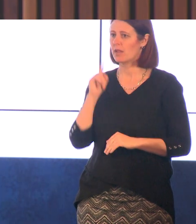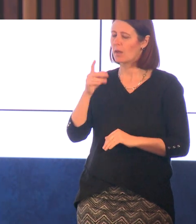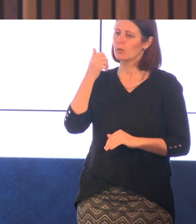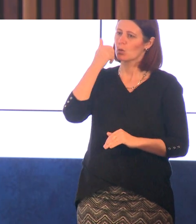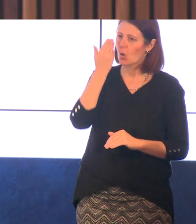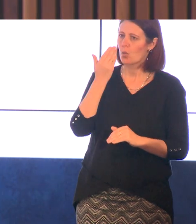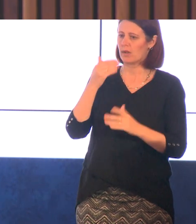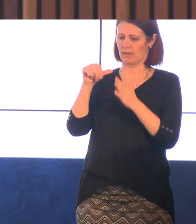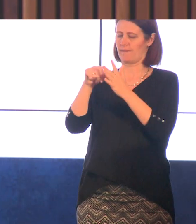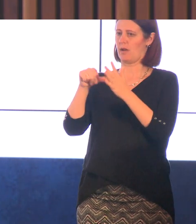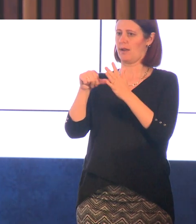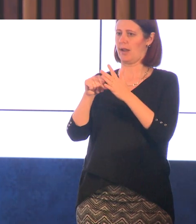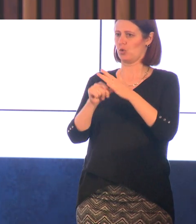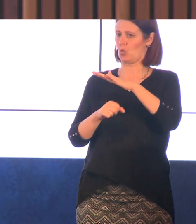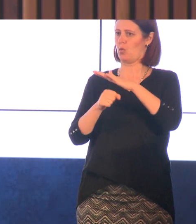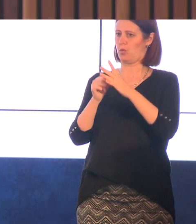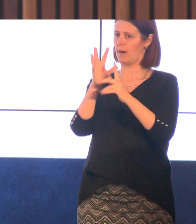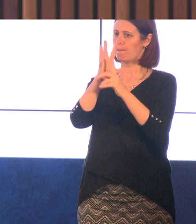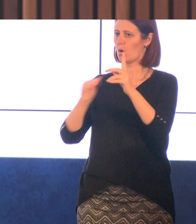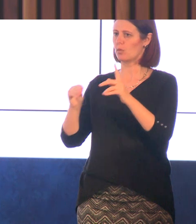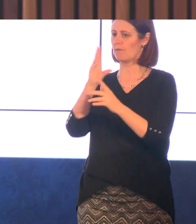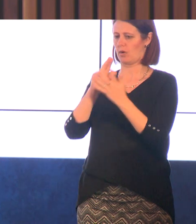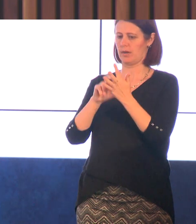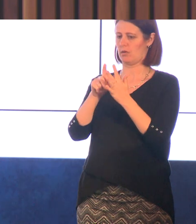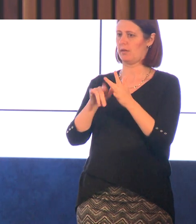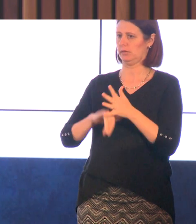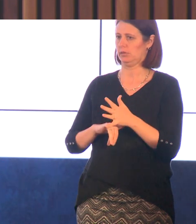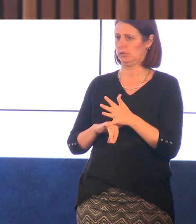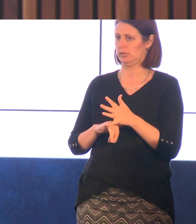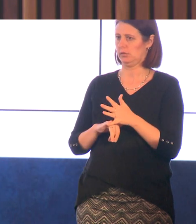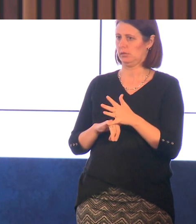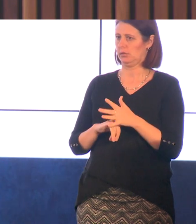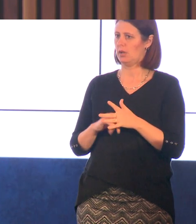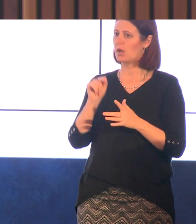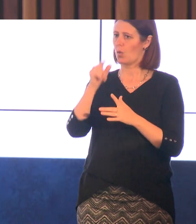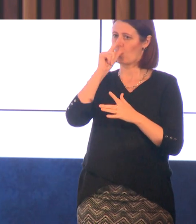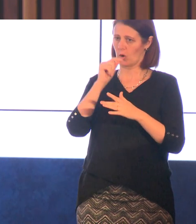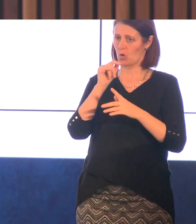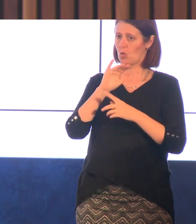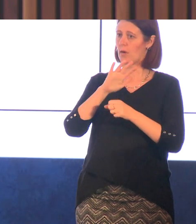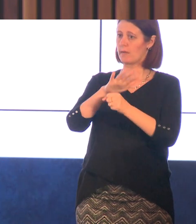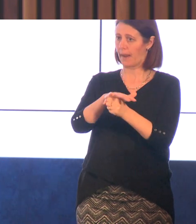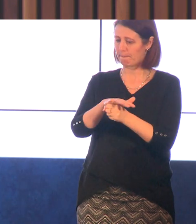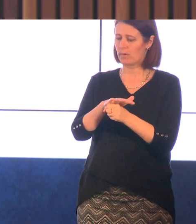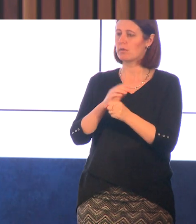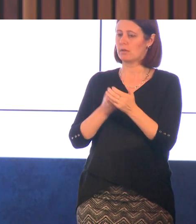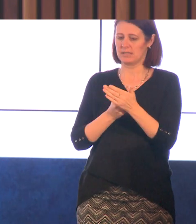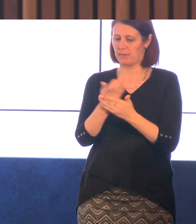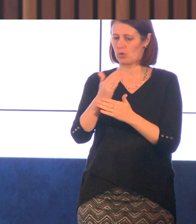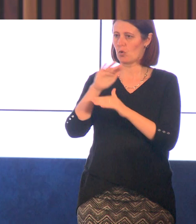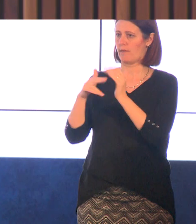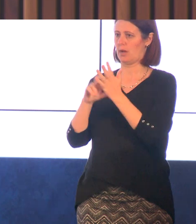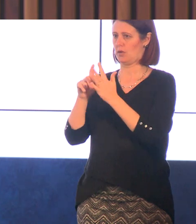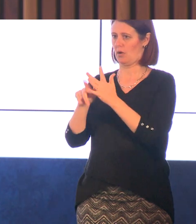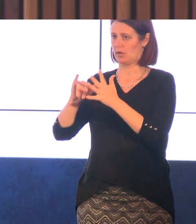the financial modelling that underpinned the NDIS, that we could cap spending on the